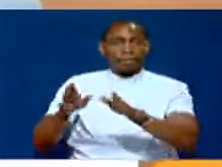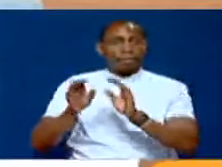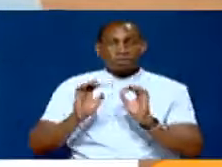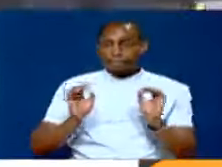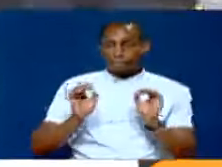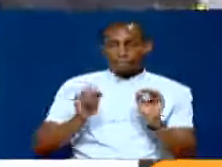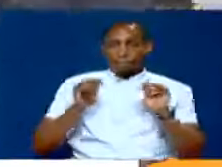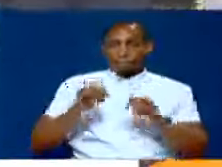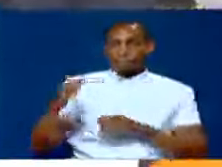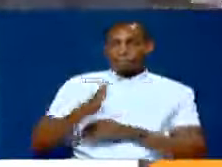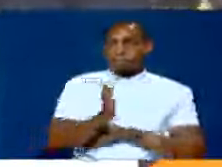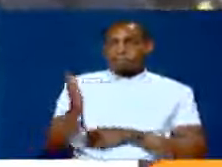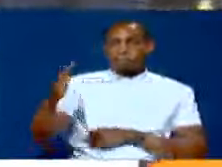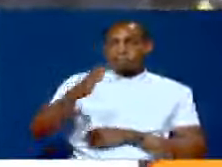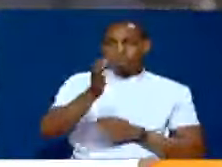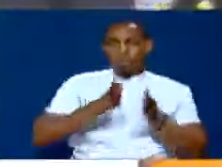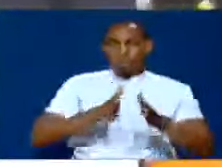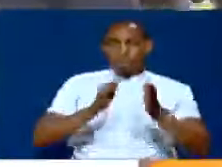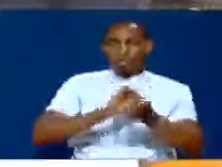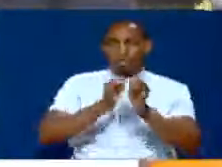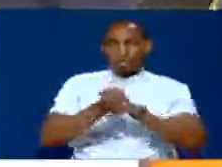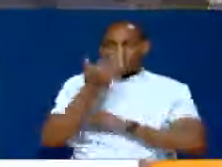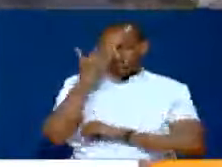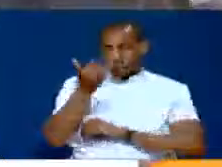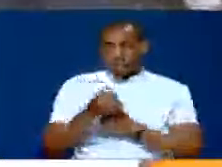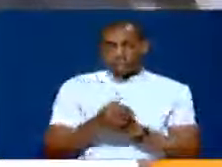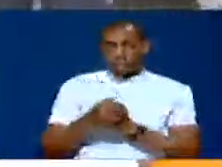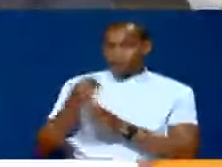chance. Today's marathon route was changed